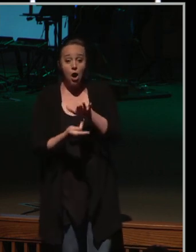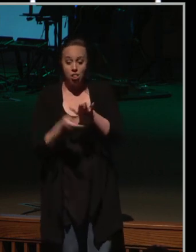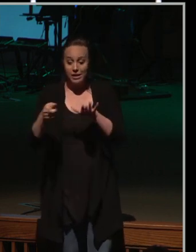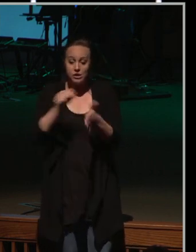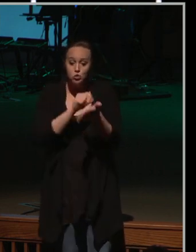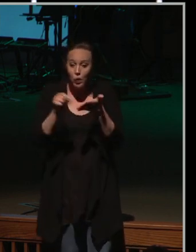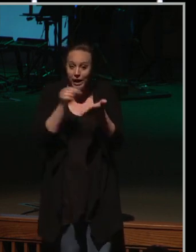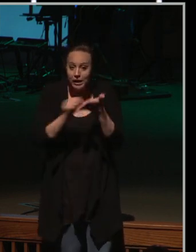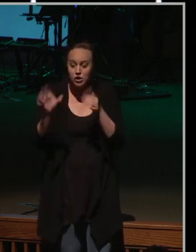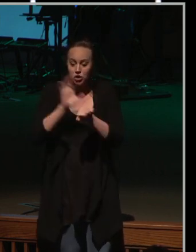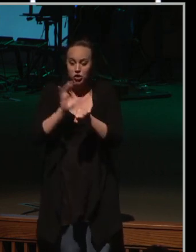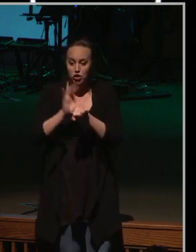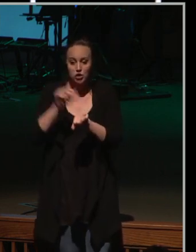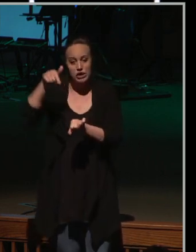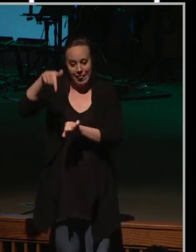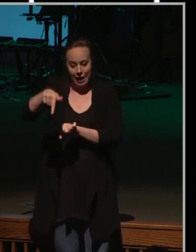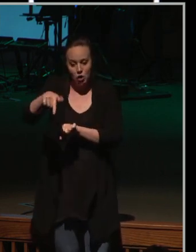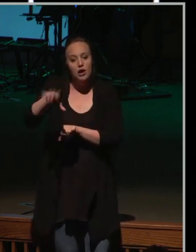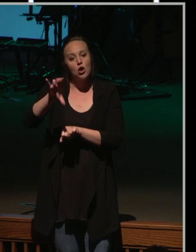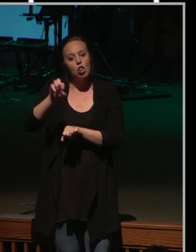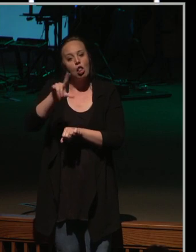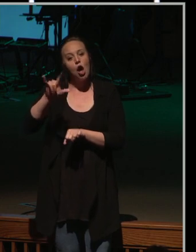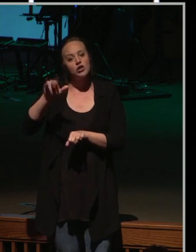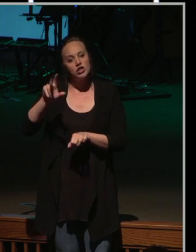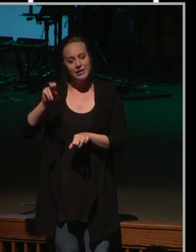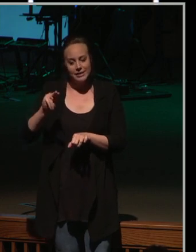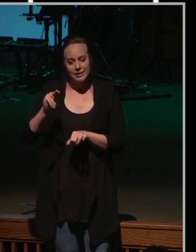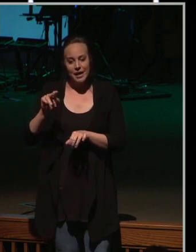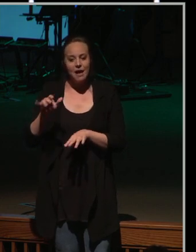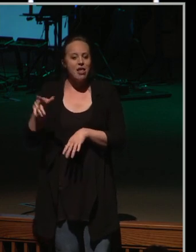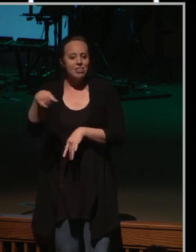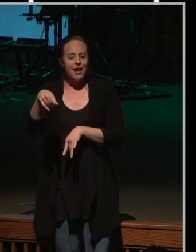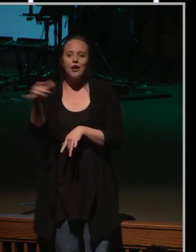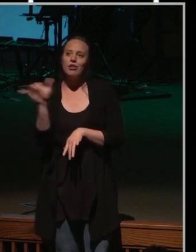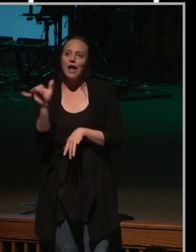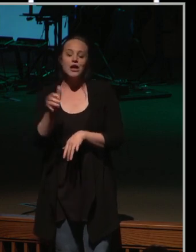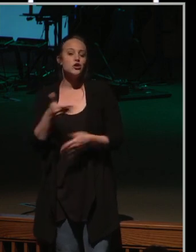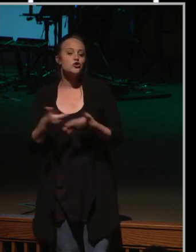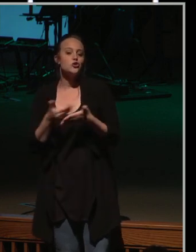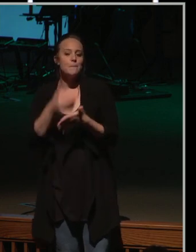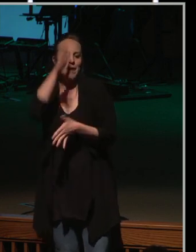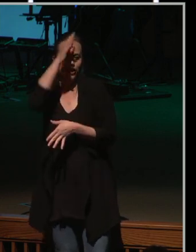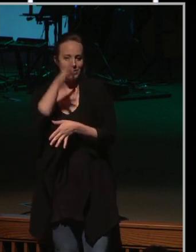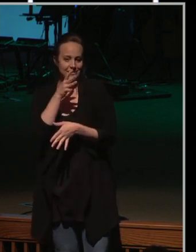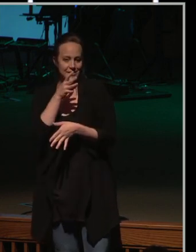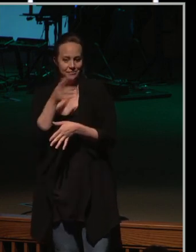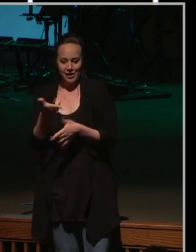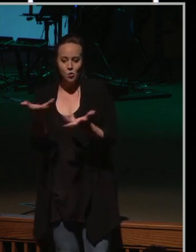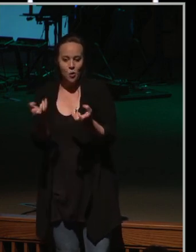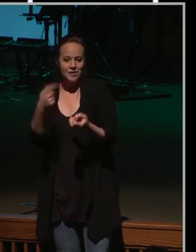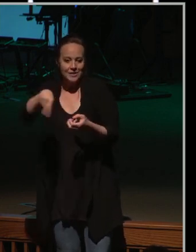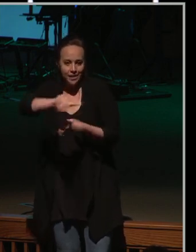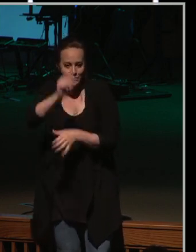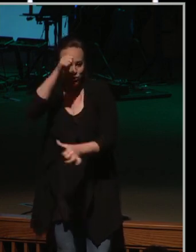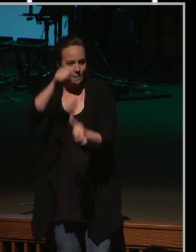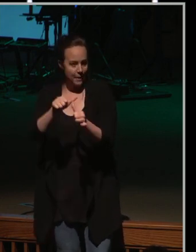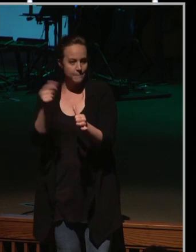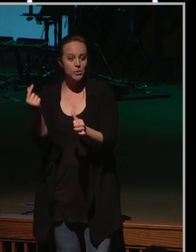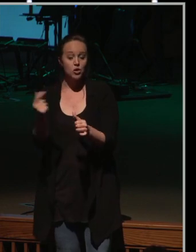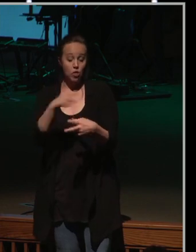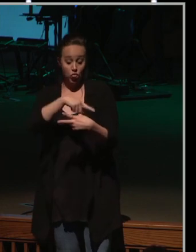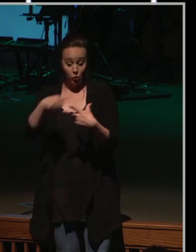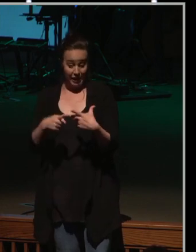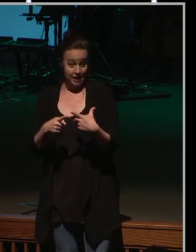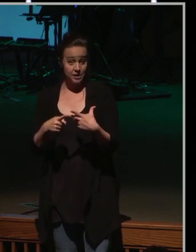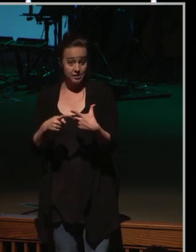like his spiritual children. It's a new church, and he's writing to them. And in our text today, there's three things that he wants them to remember. He wants them to